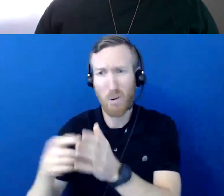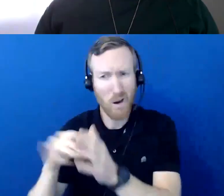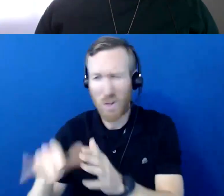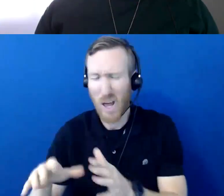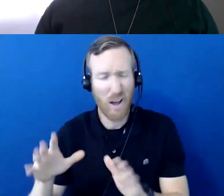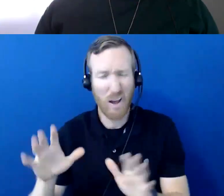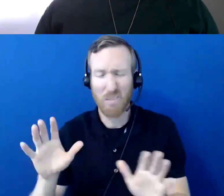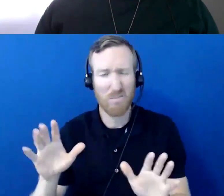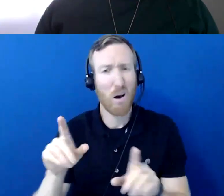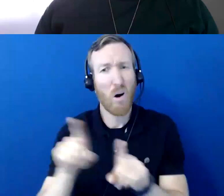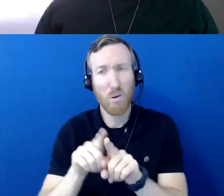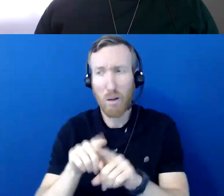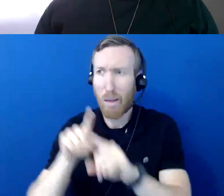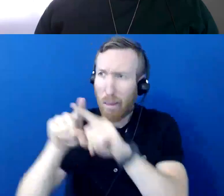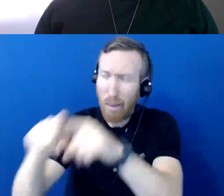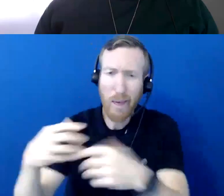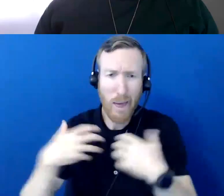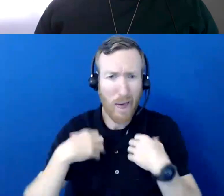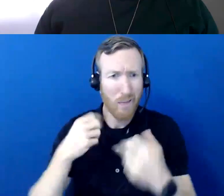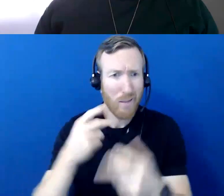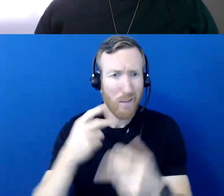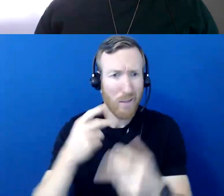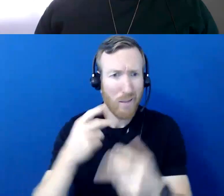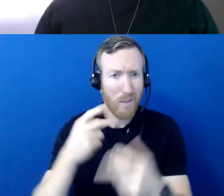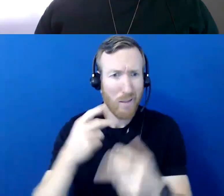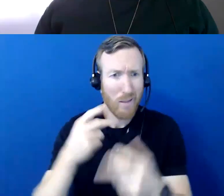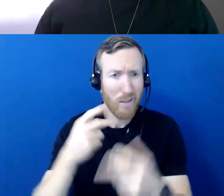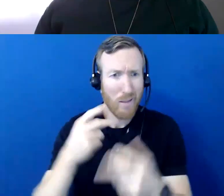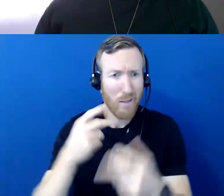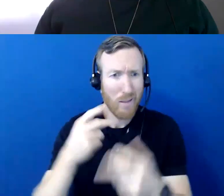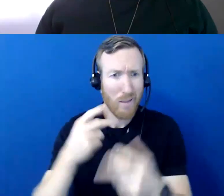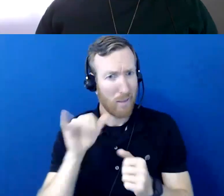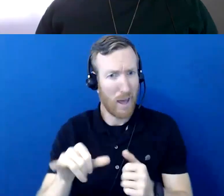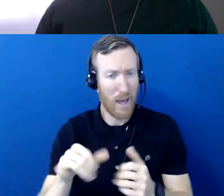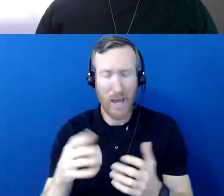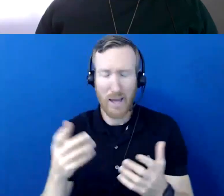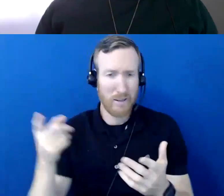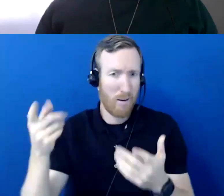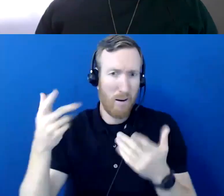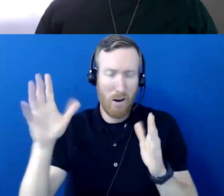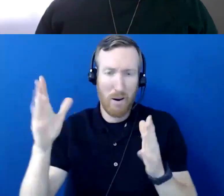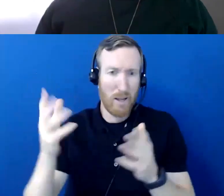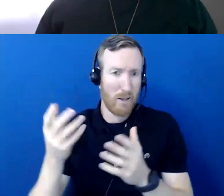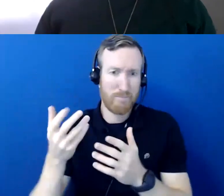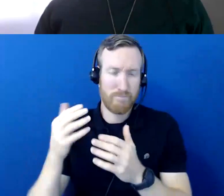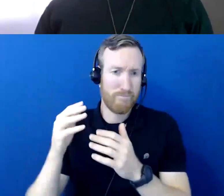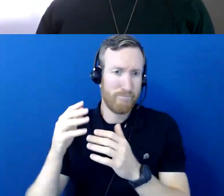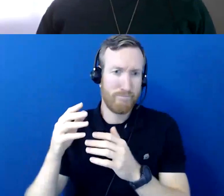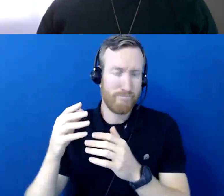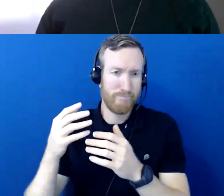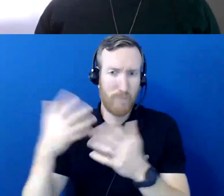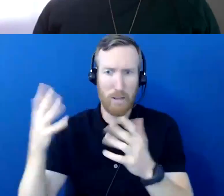on healthcare services that are already very taxed for all kinds of other reasons.